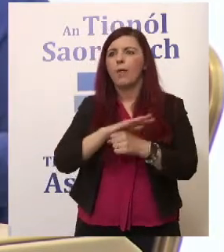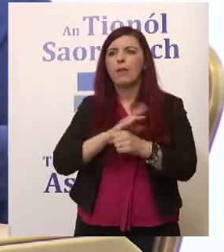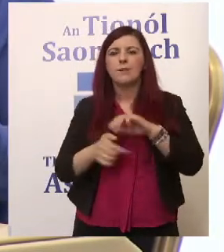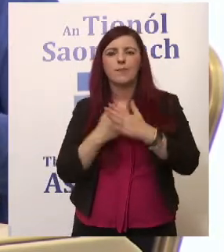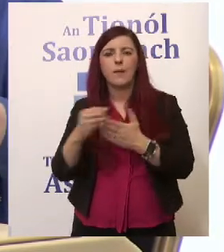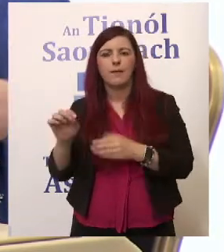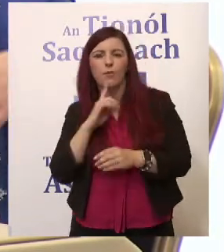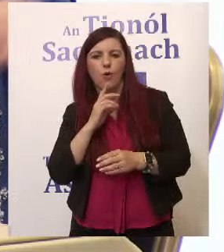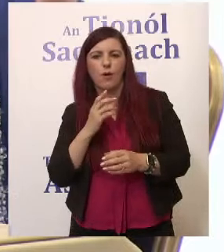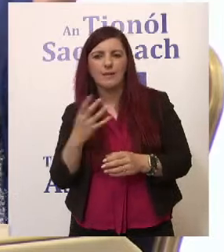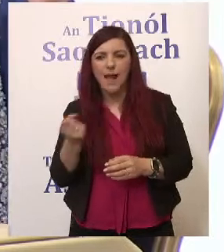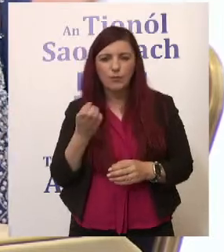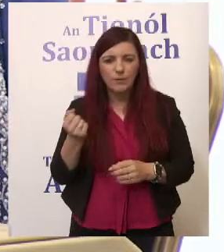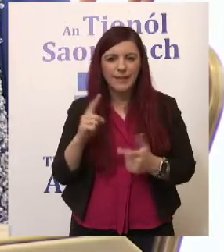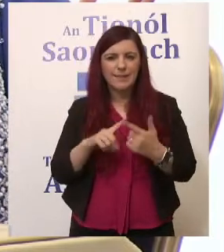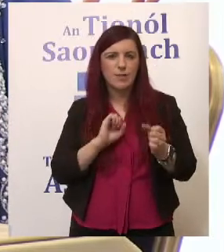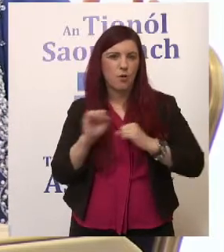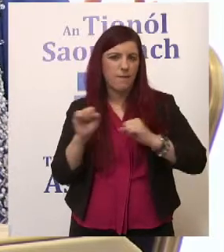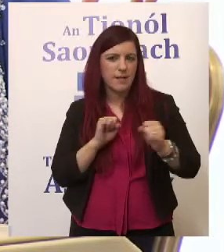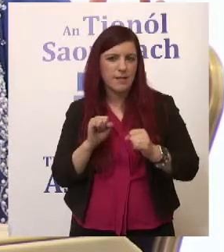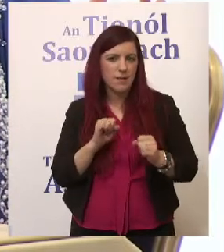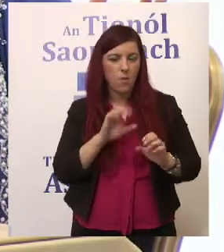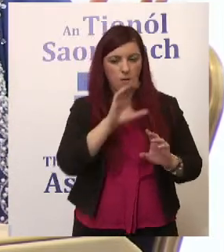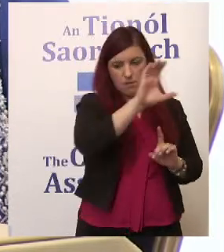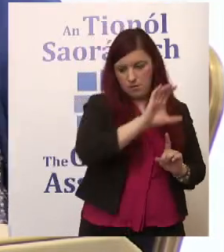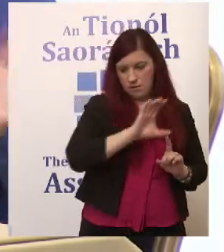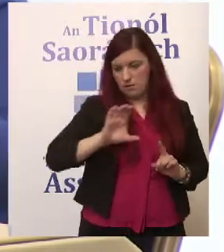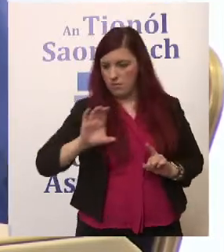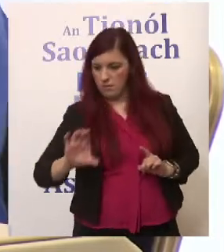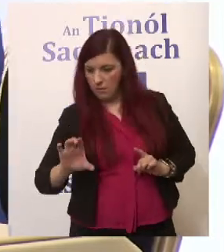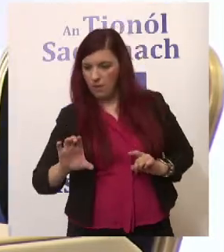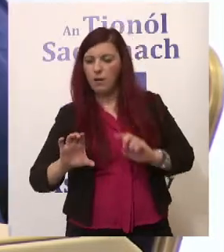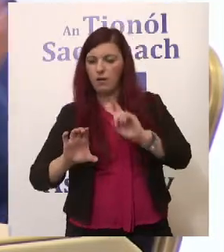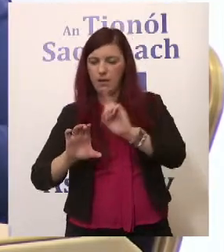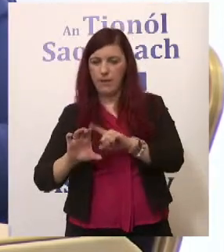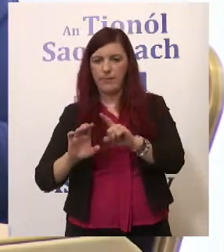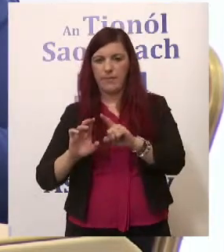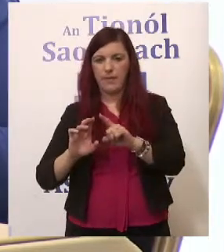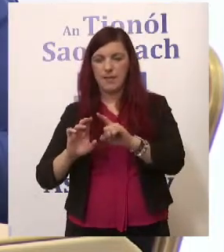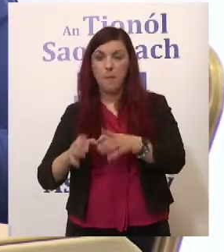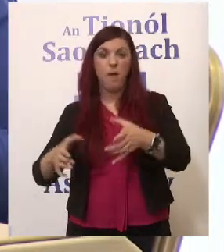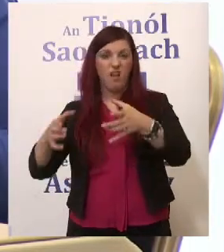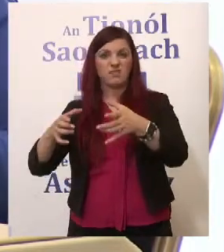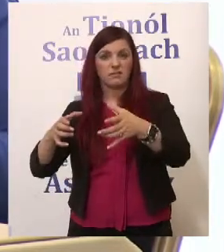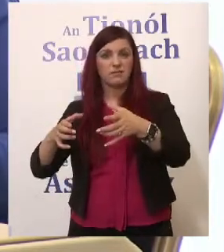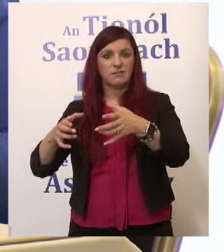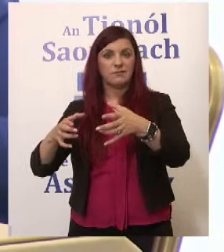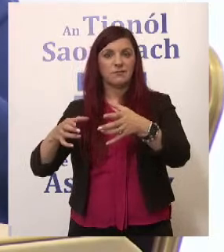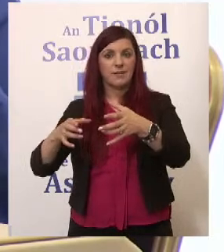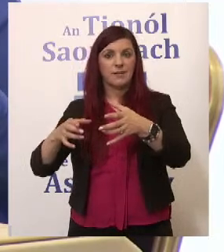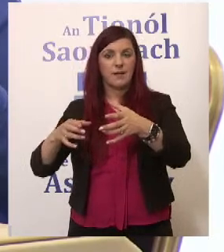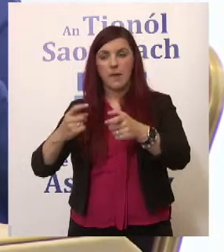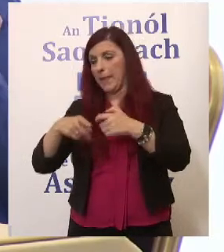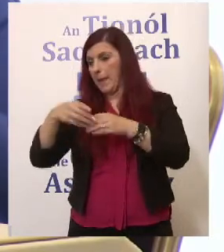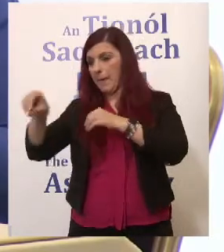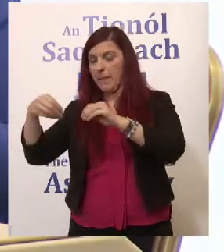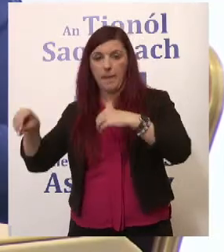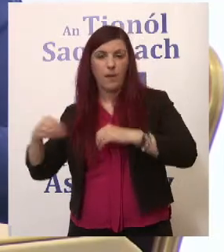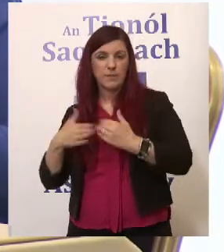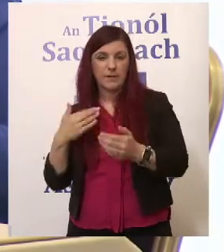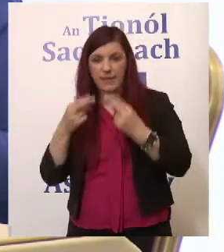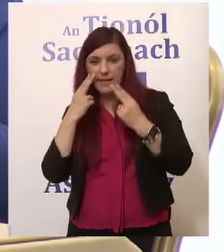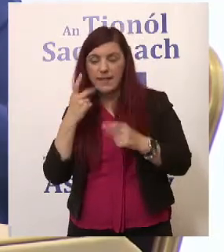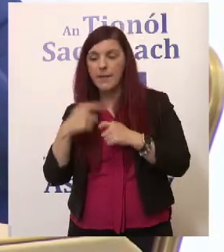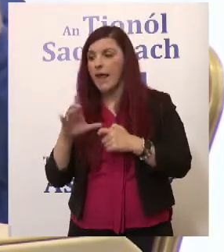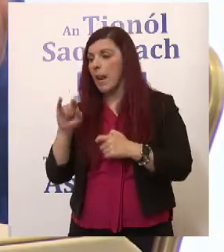pay for services. So there's a general amount that comes from central government that goes into the pot that the local authority has, along with their local